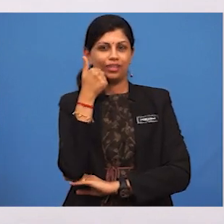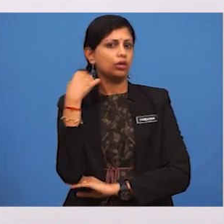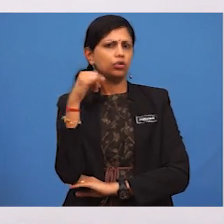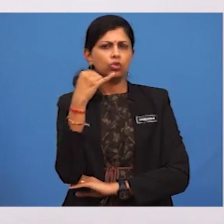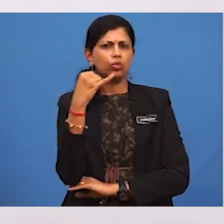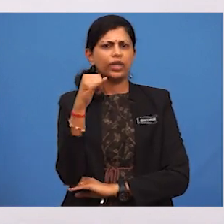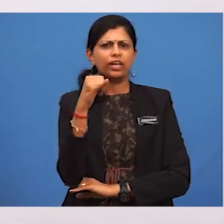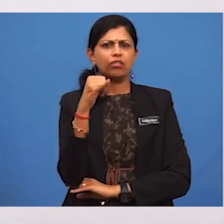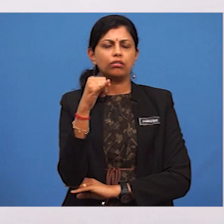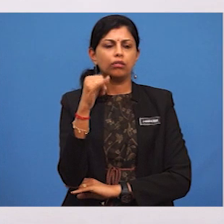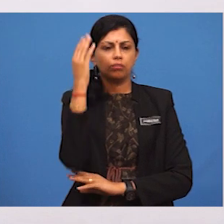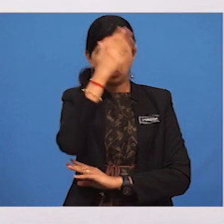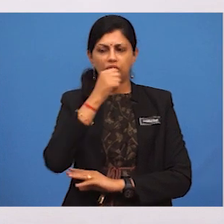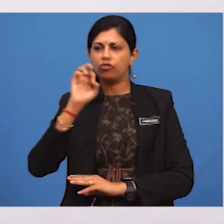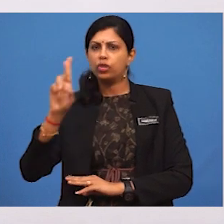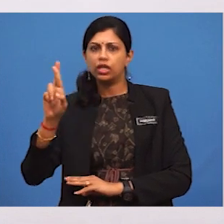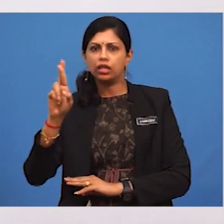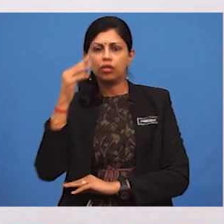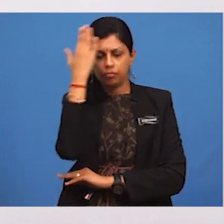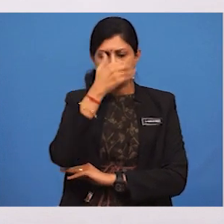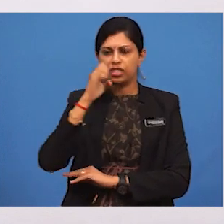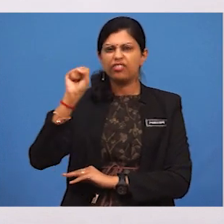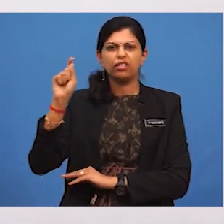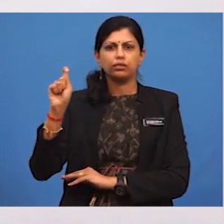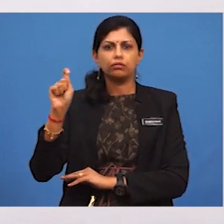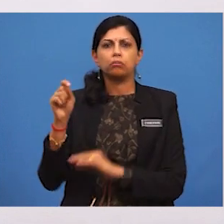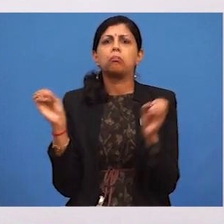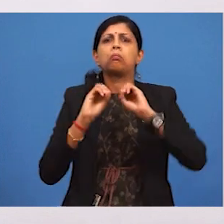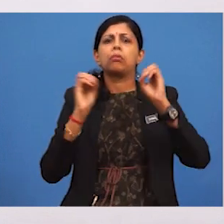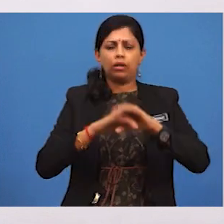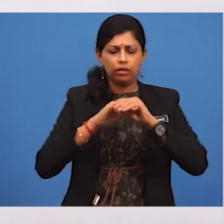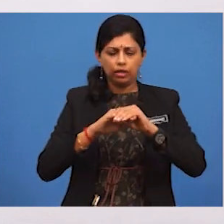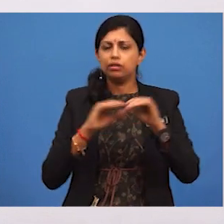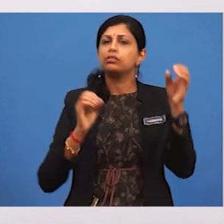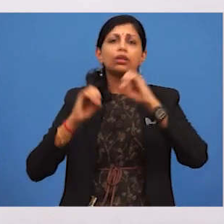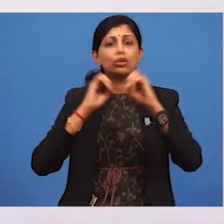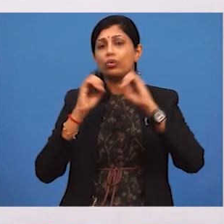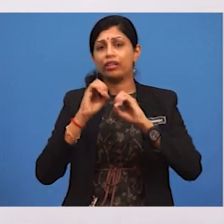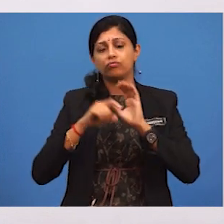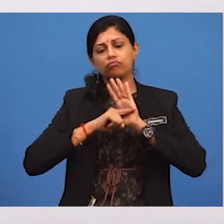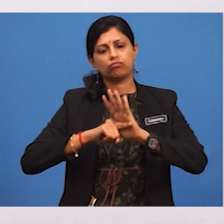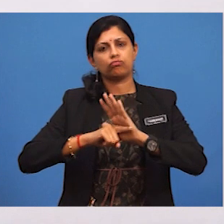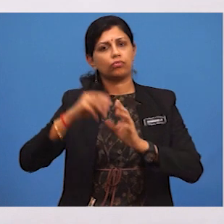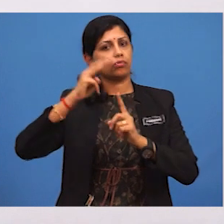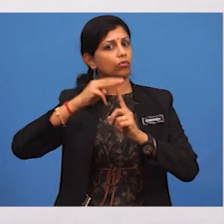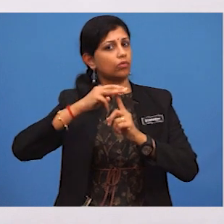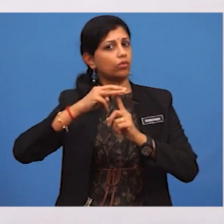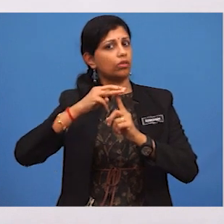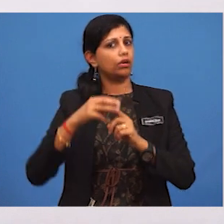or beautifulest. Now, because these words do not exist, if you write it this way, it will be marked as an